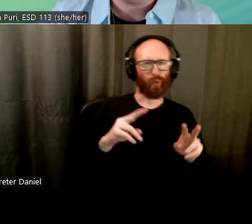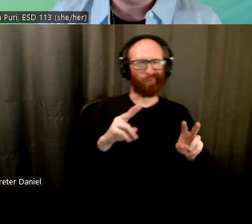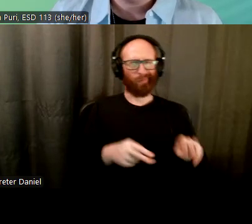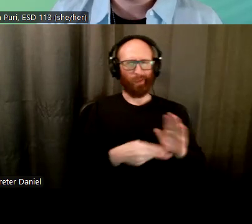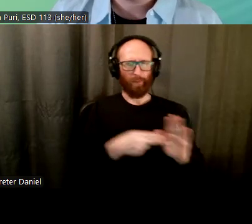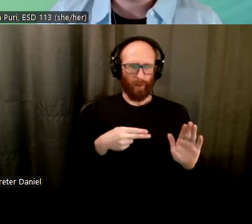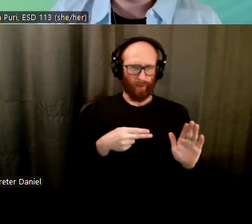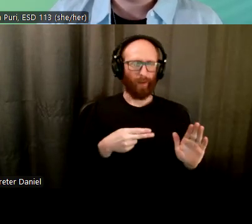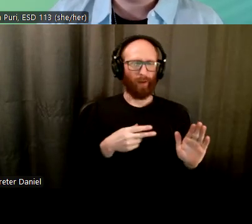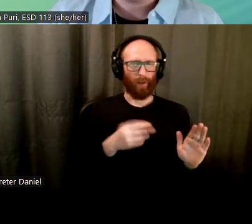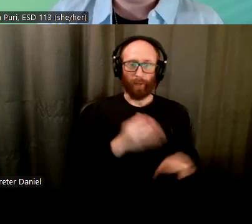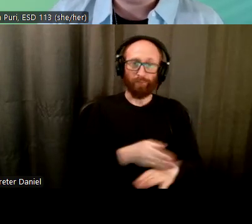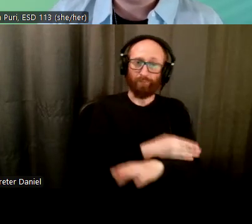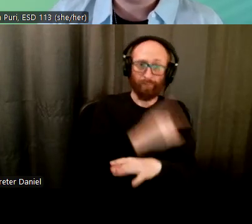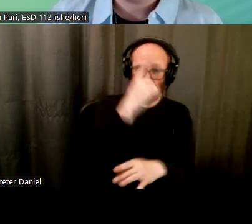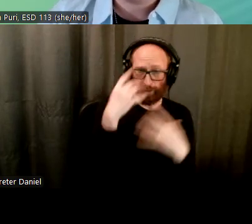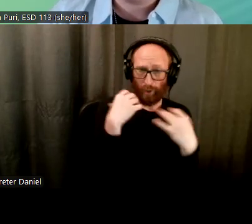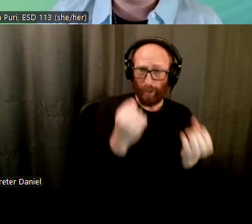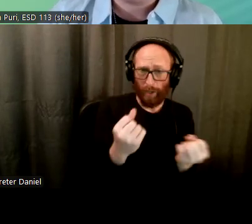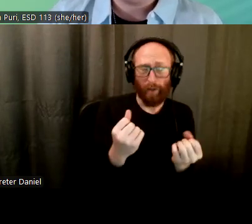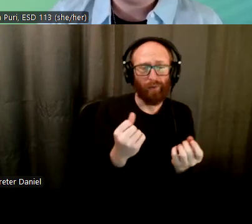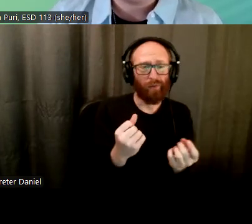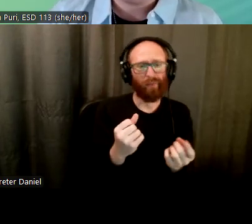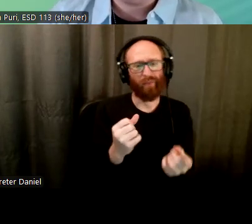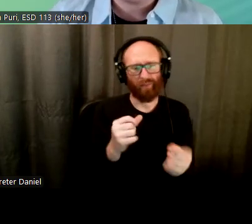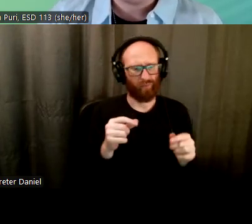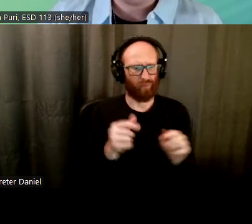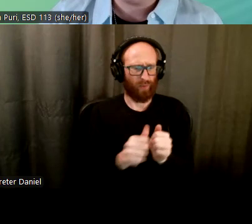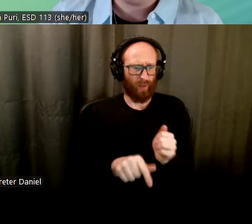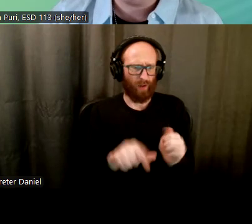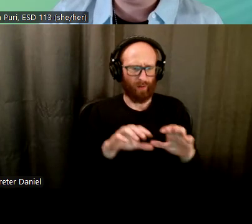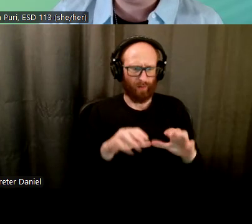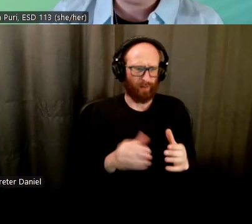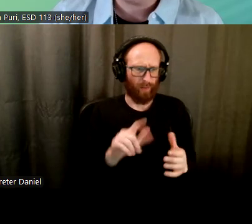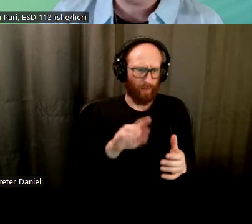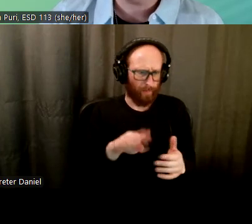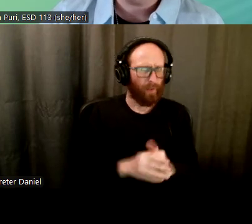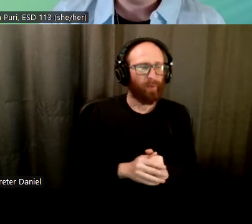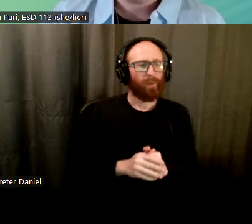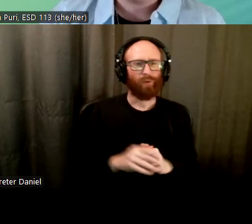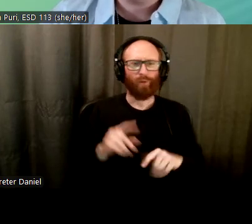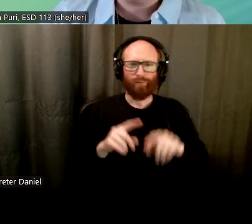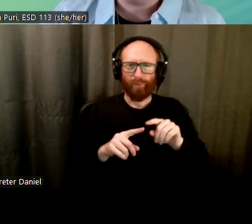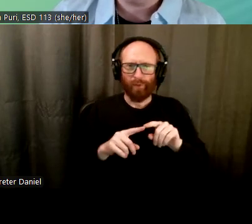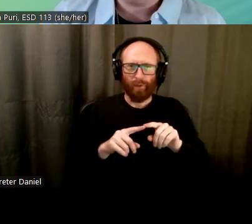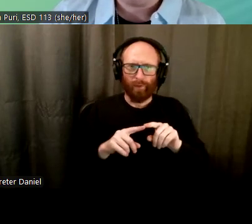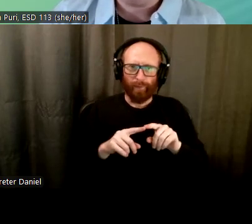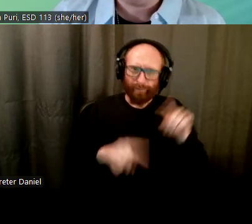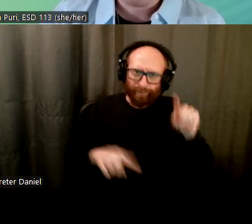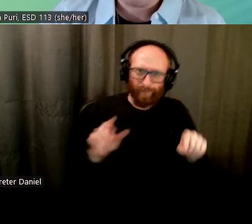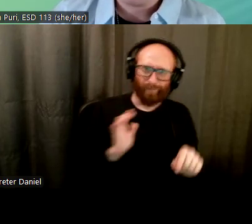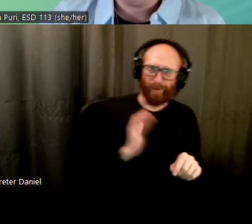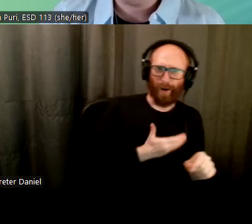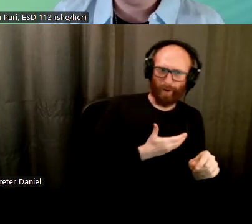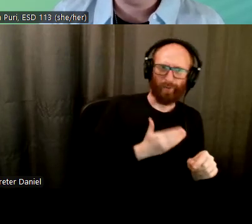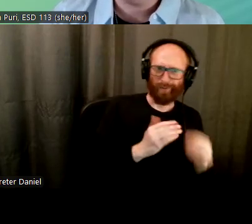club. So it's really a variety of not only our own Tier 2 services, but referral to Tier